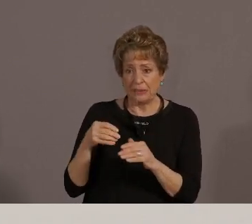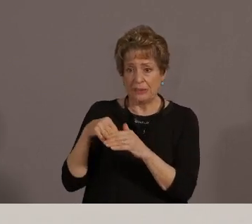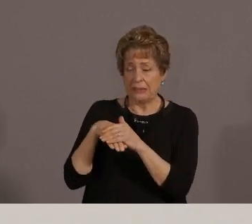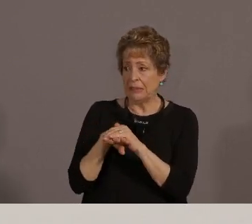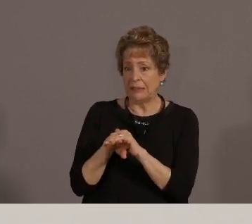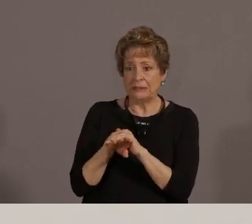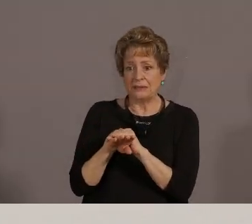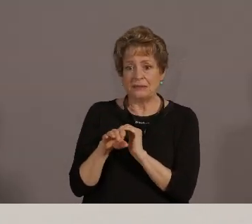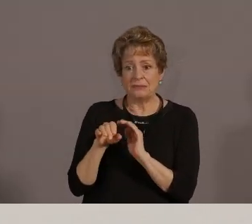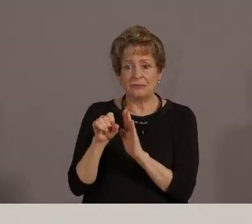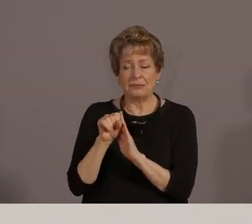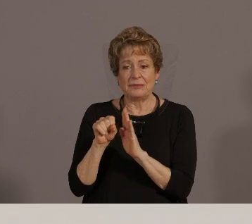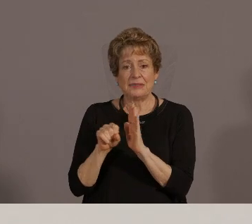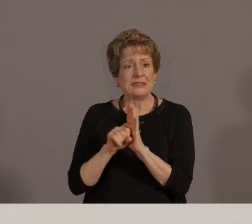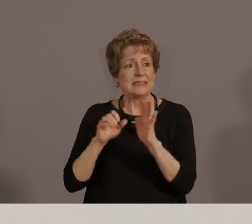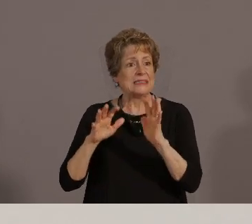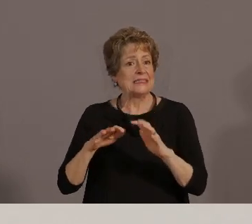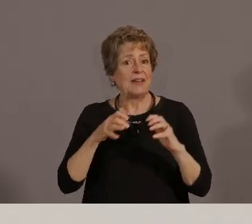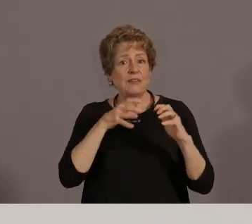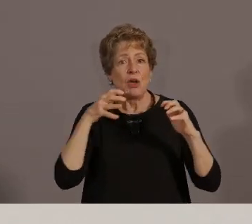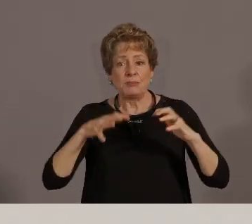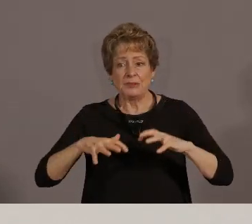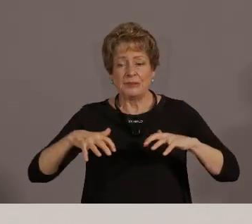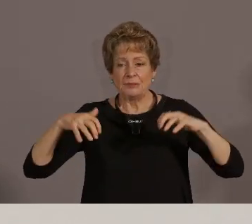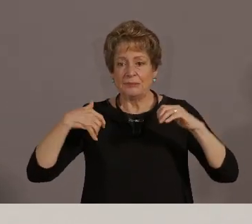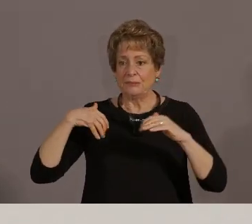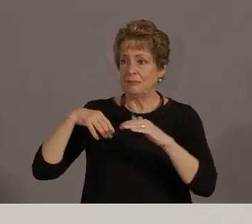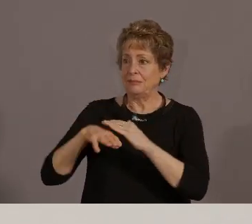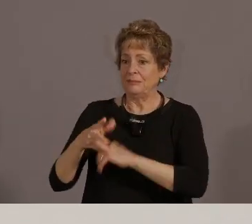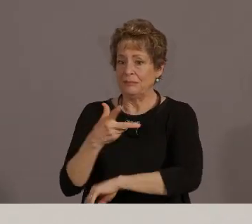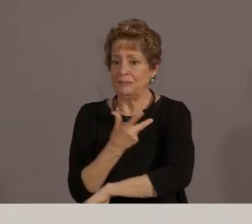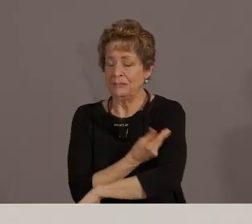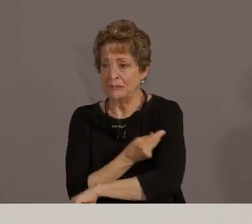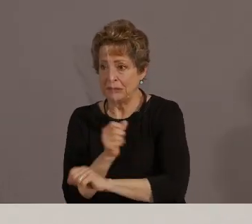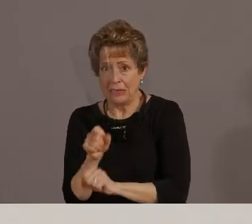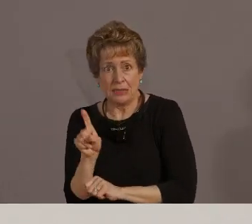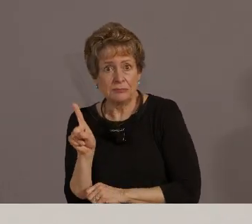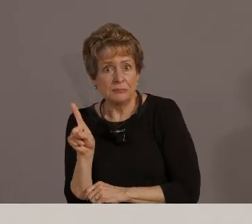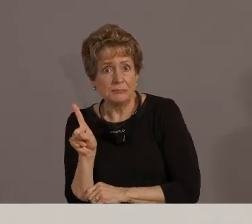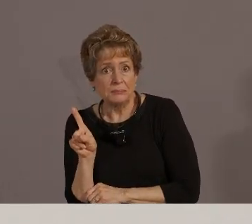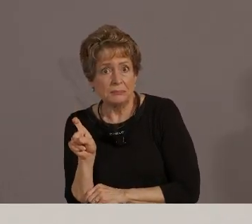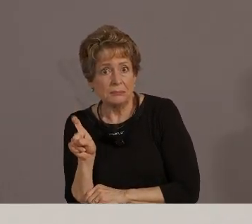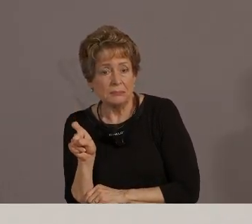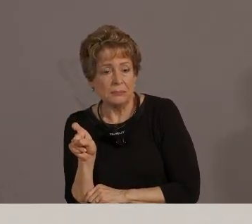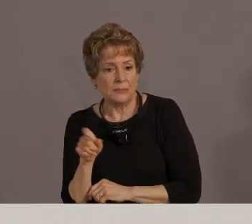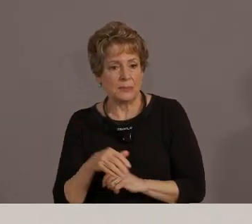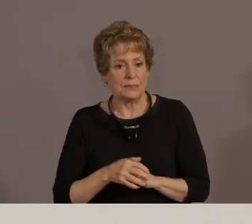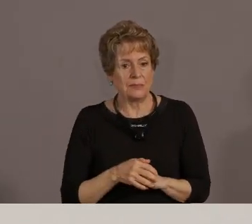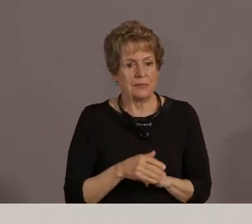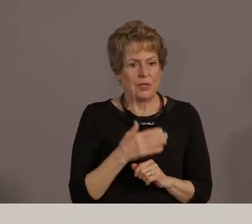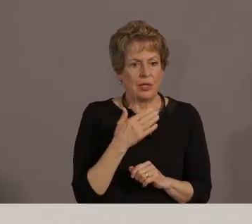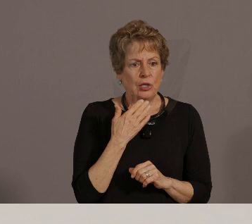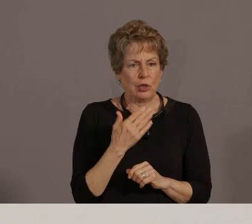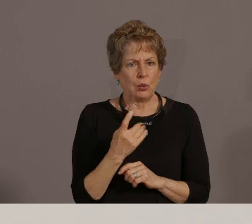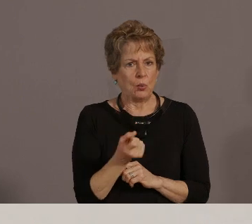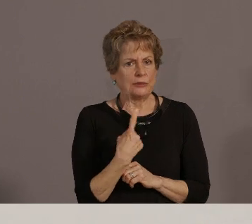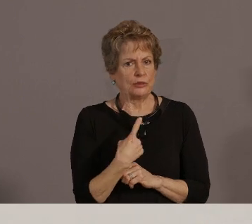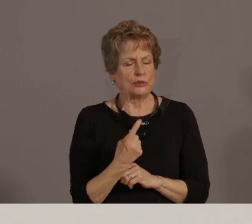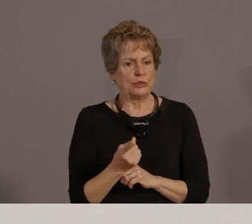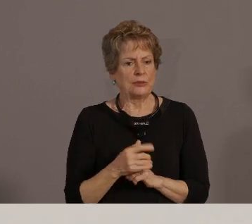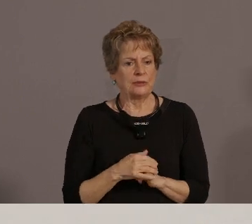now? So that's a great question. So what we anticipate is that we will still, even overnight, be able to